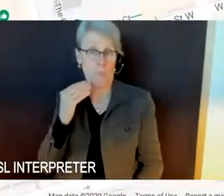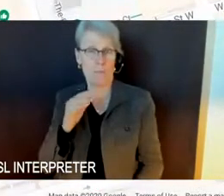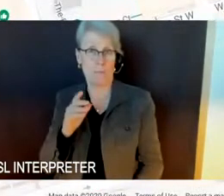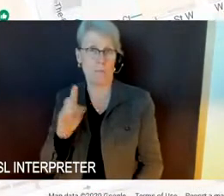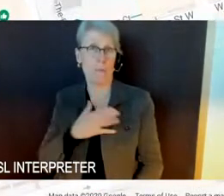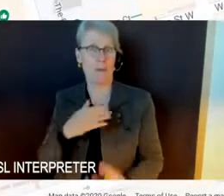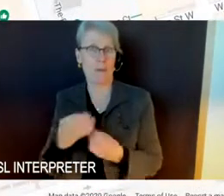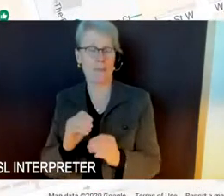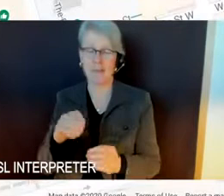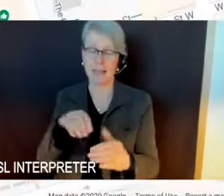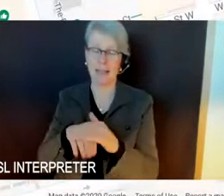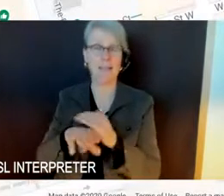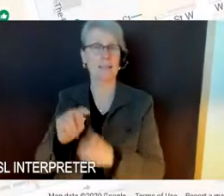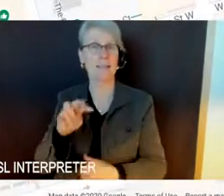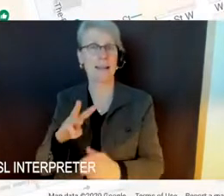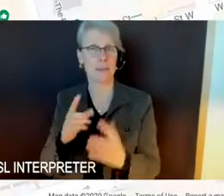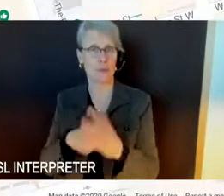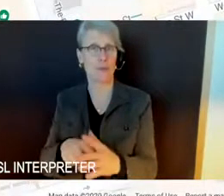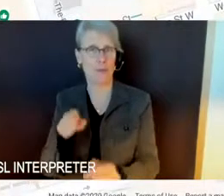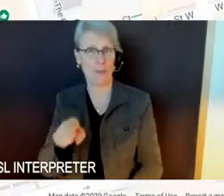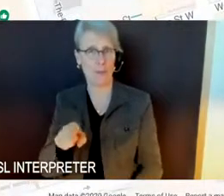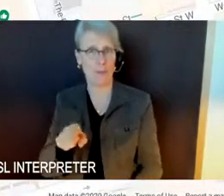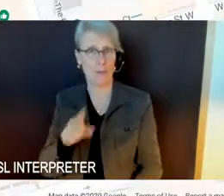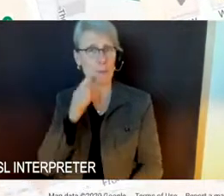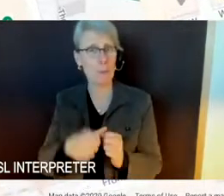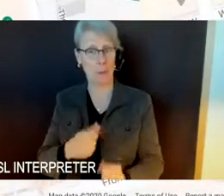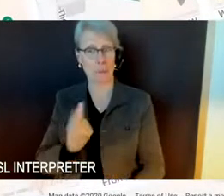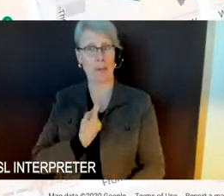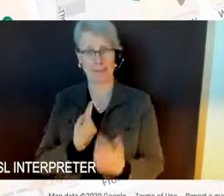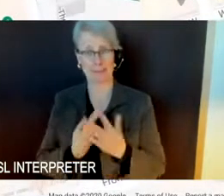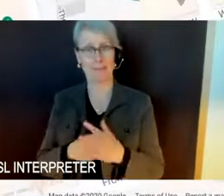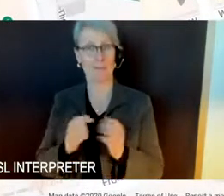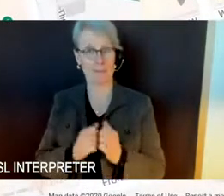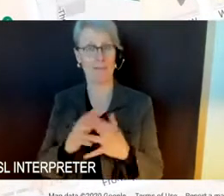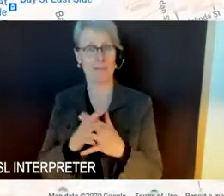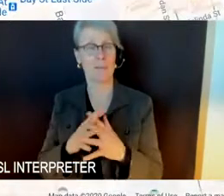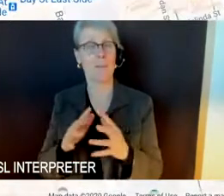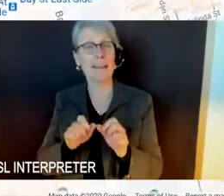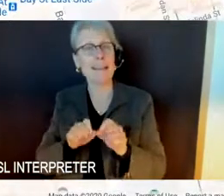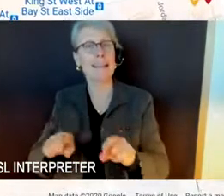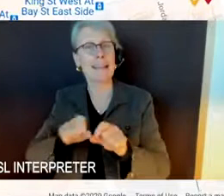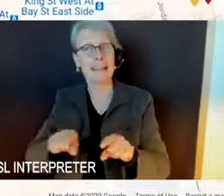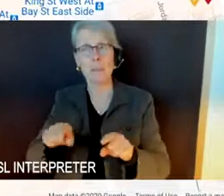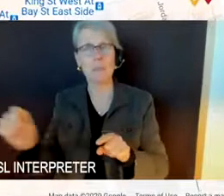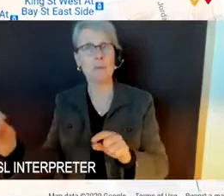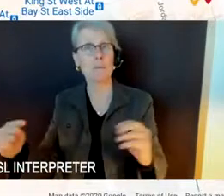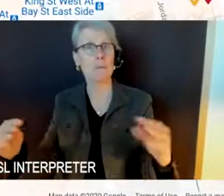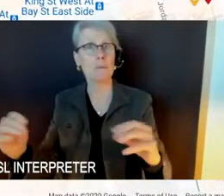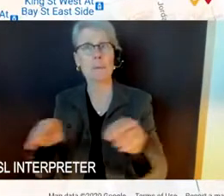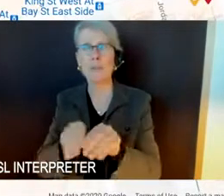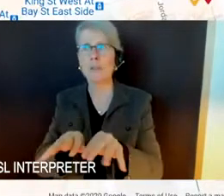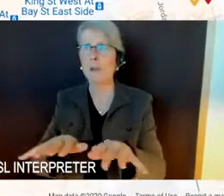and where Access Now was started. And, you know, it started with just me, but then more people started